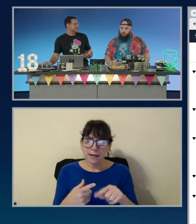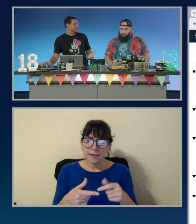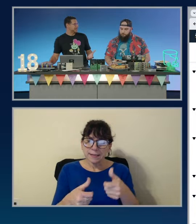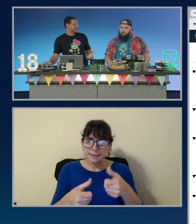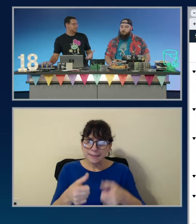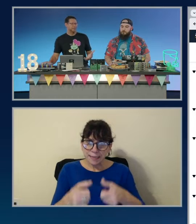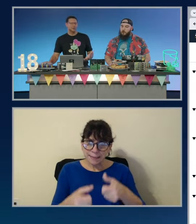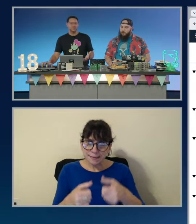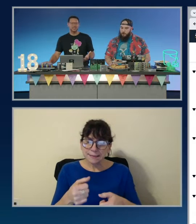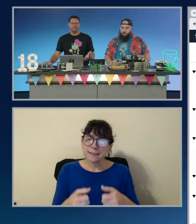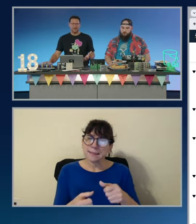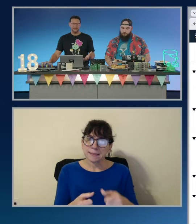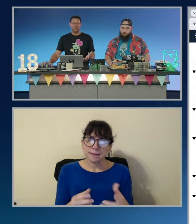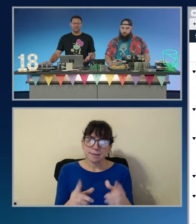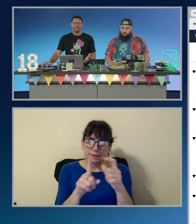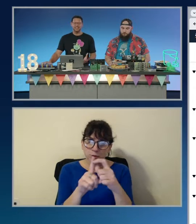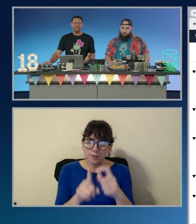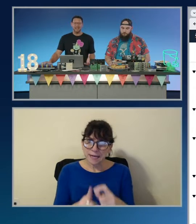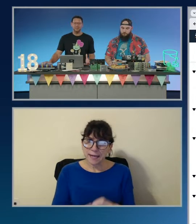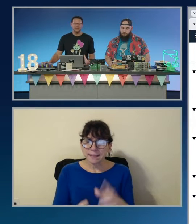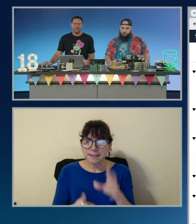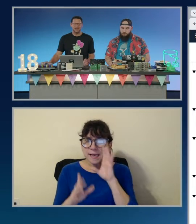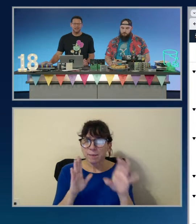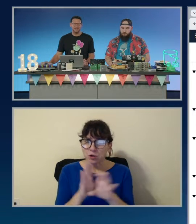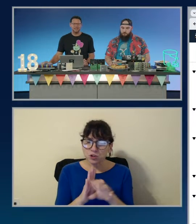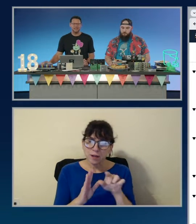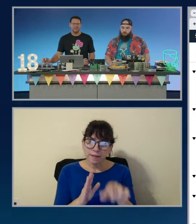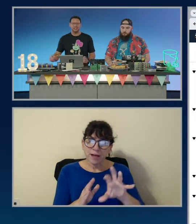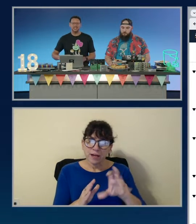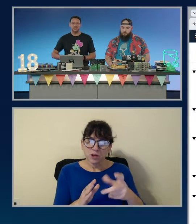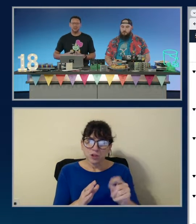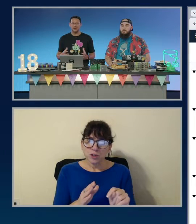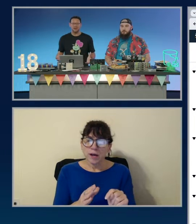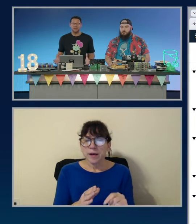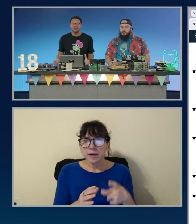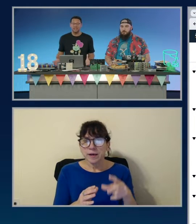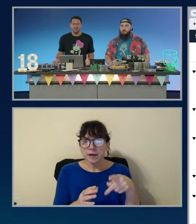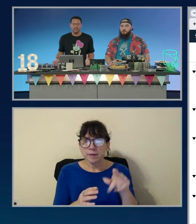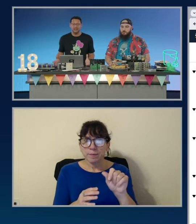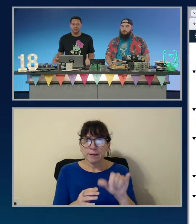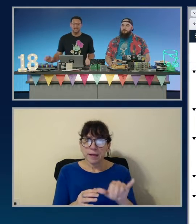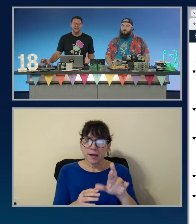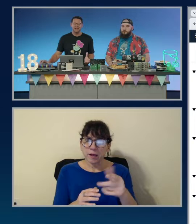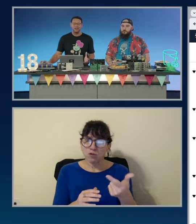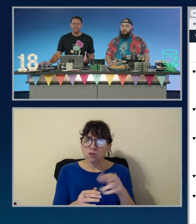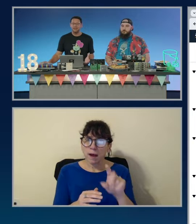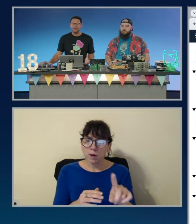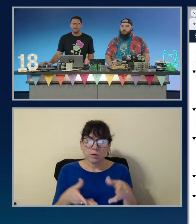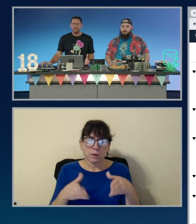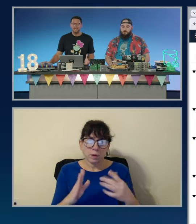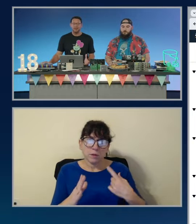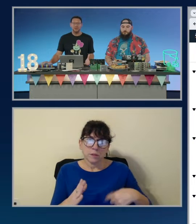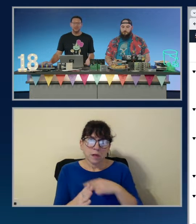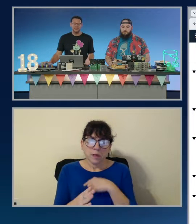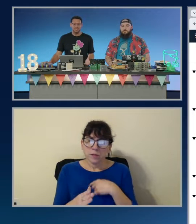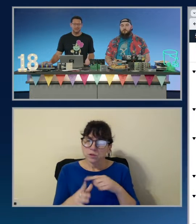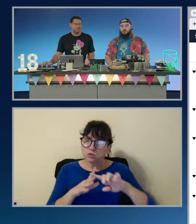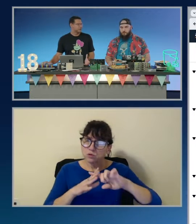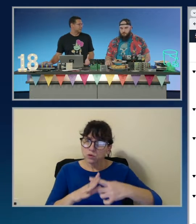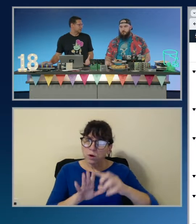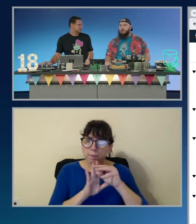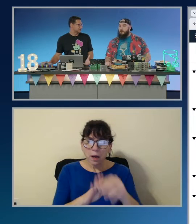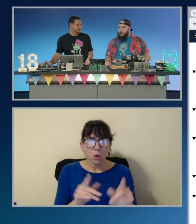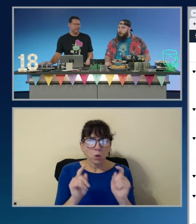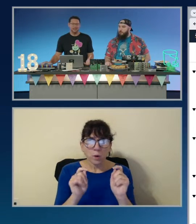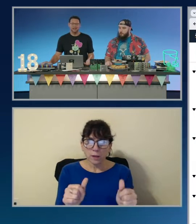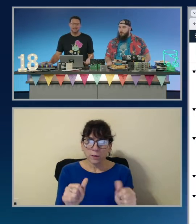on the chat area. And the cool thing about this is this chat playground allows us to launch a model really quickly, and we can even do a comparison, which is what